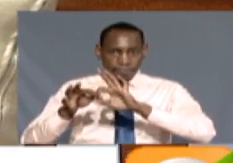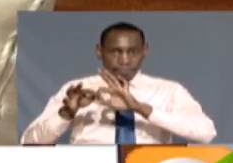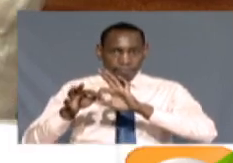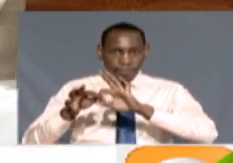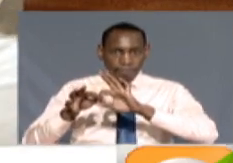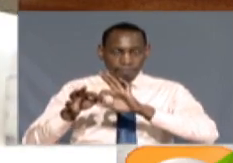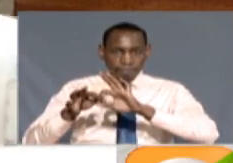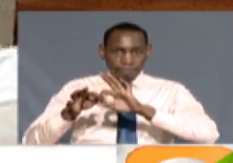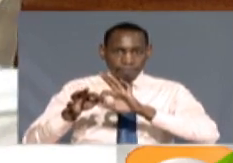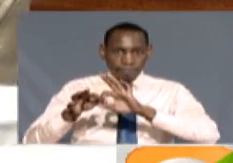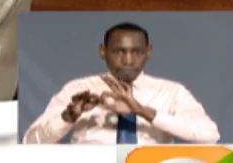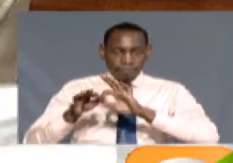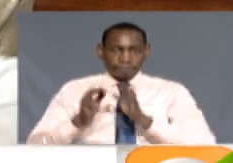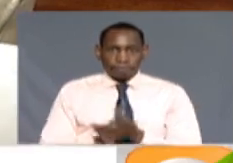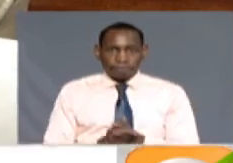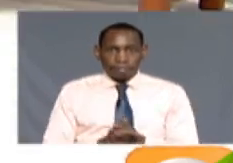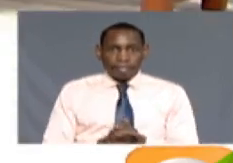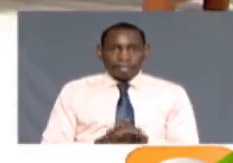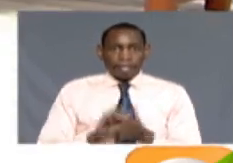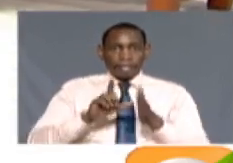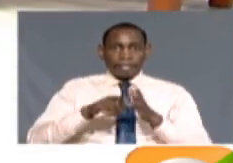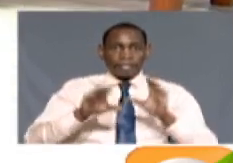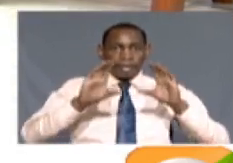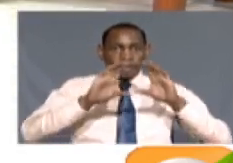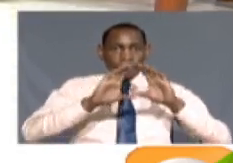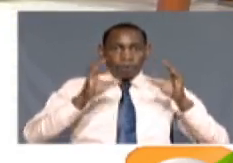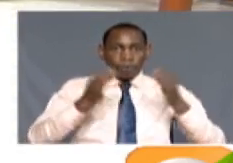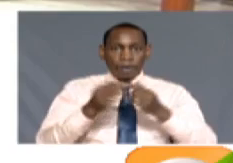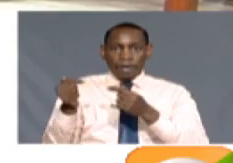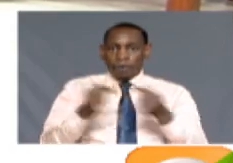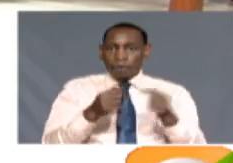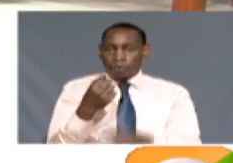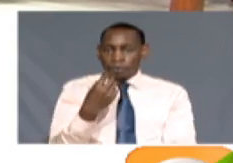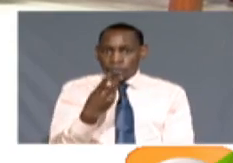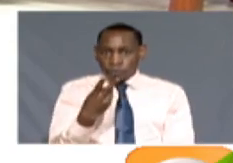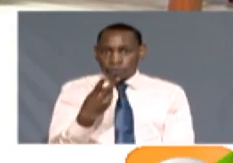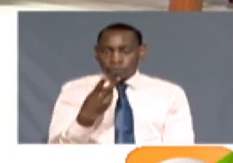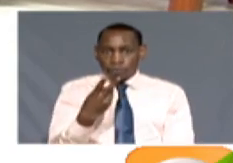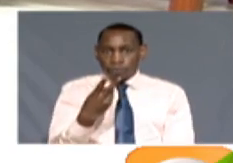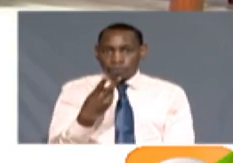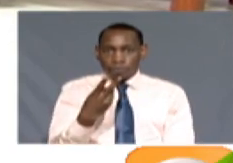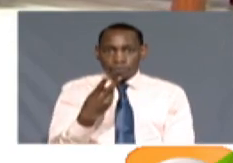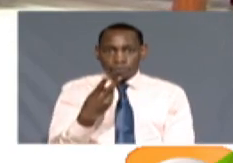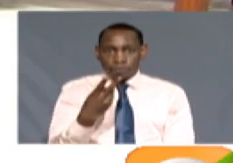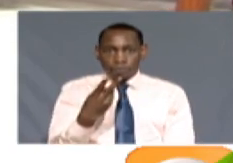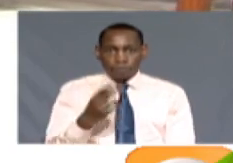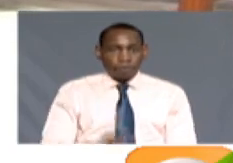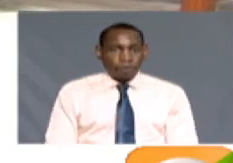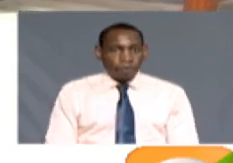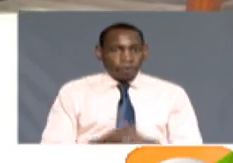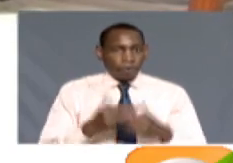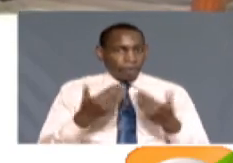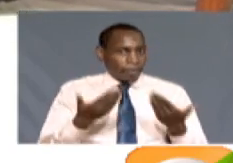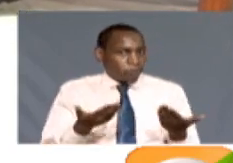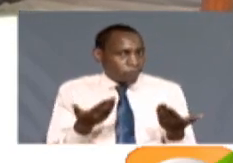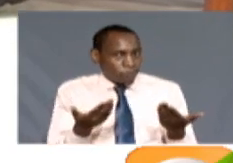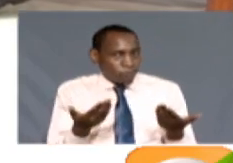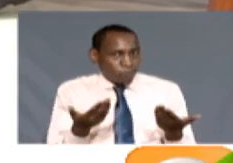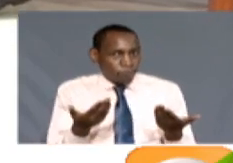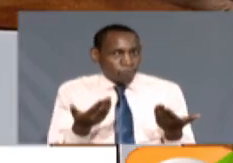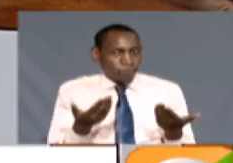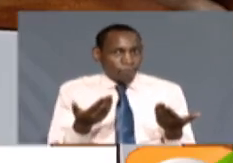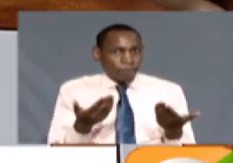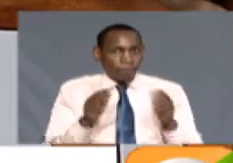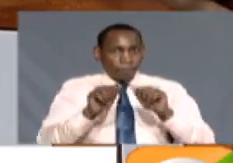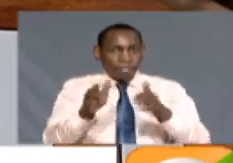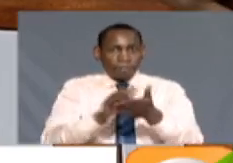And they were bombed during World War II in Hiroshima and Nagasaki. Absolutely. They knew how a war can